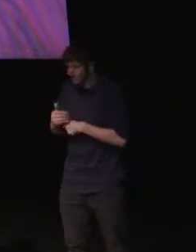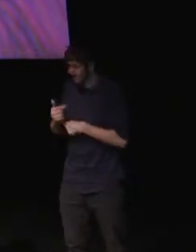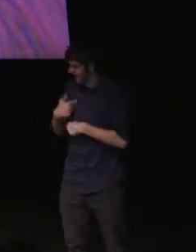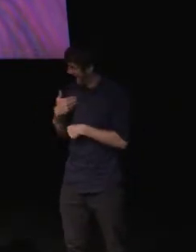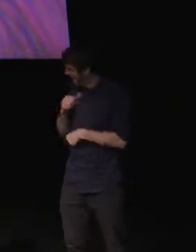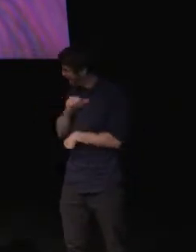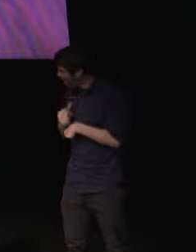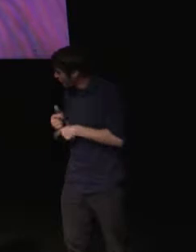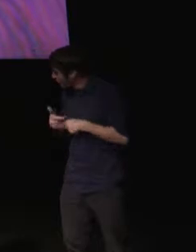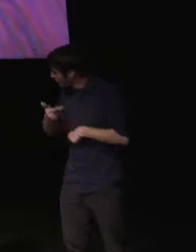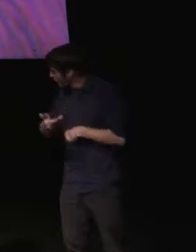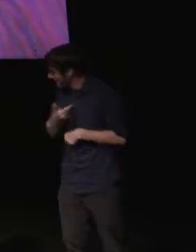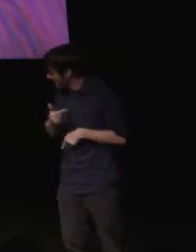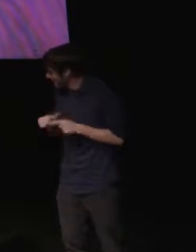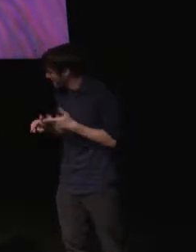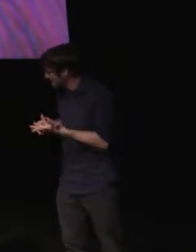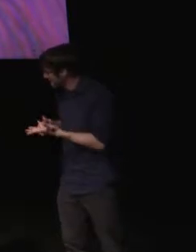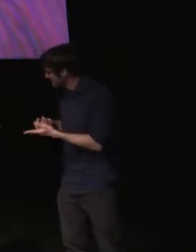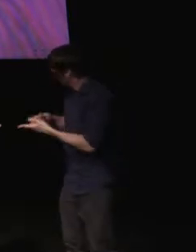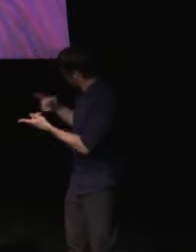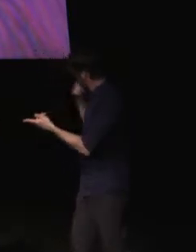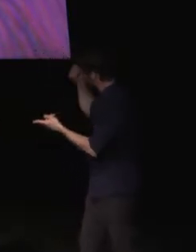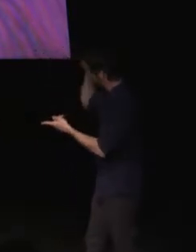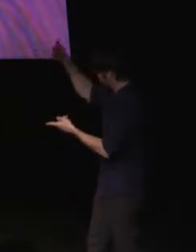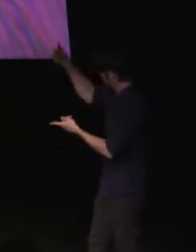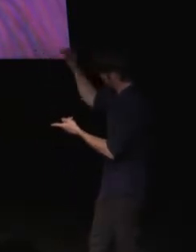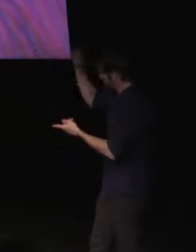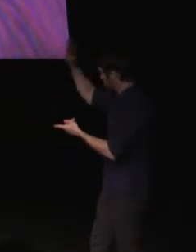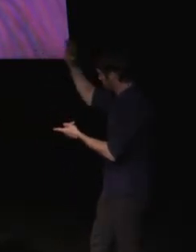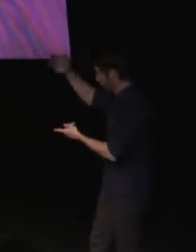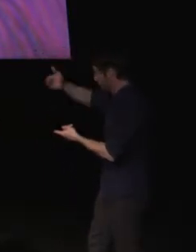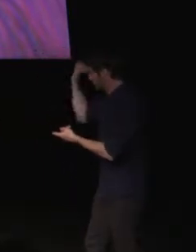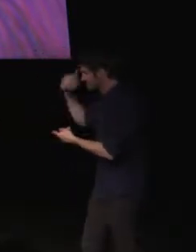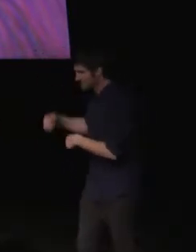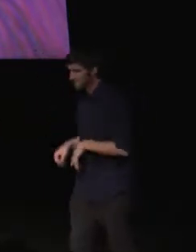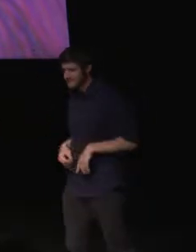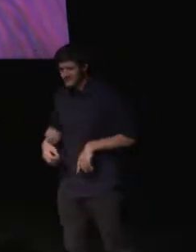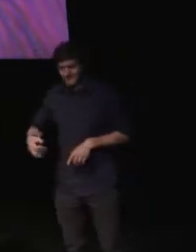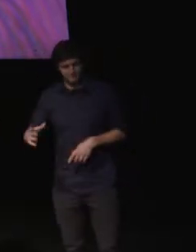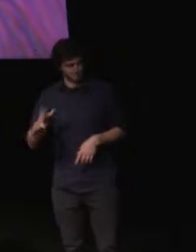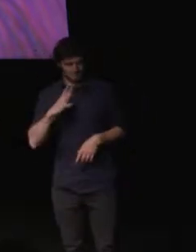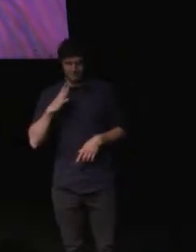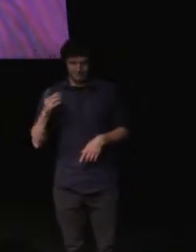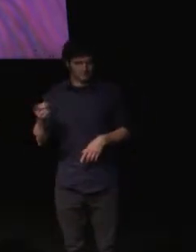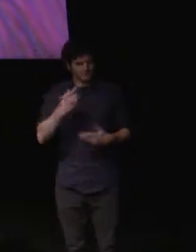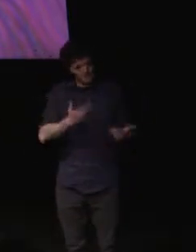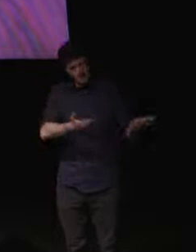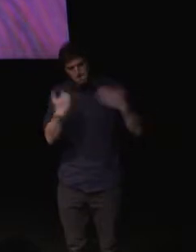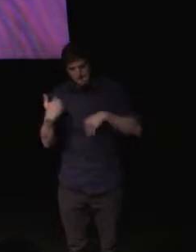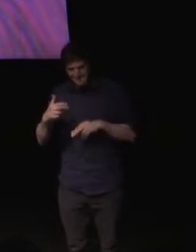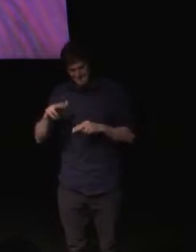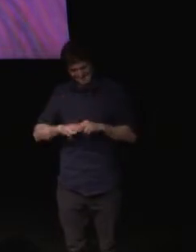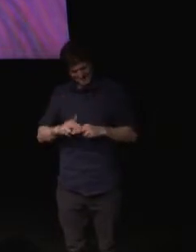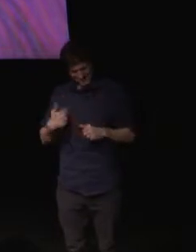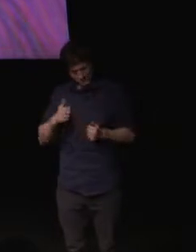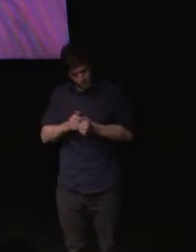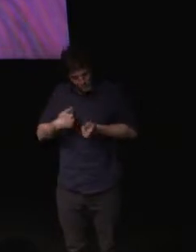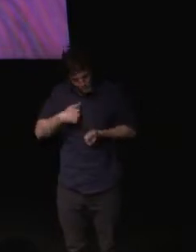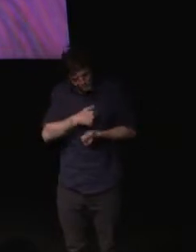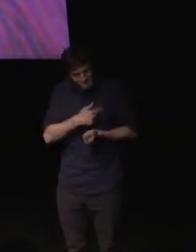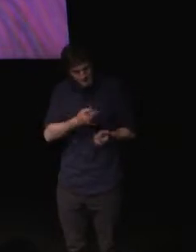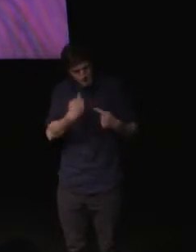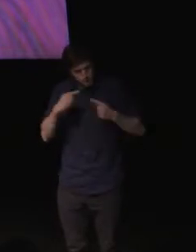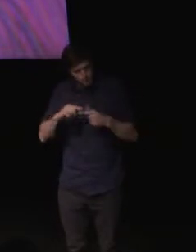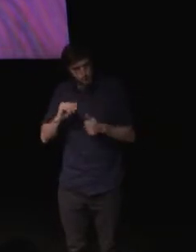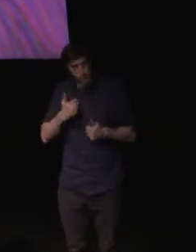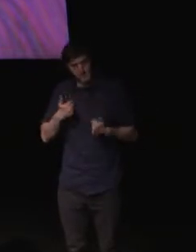invite you to, but Bryce says you can come. So definitely come on, come sit with us and learn from these gamers that we get to work